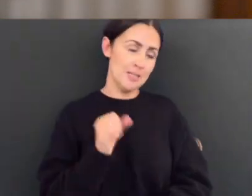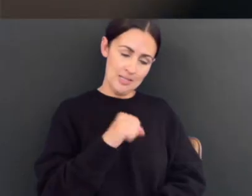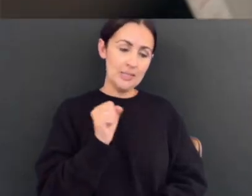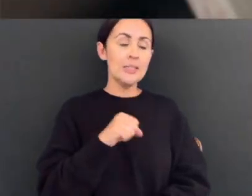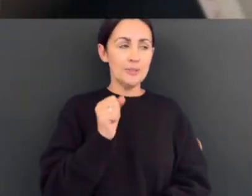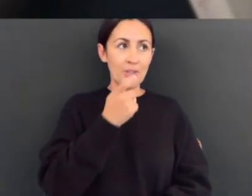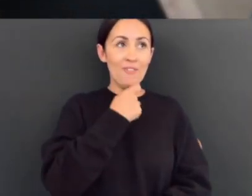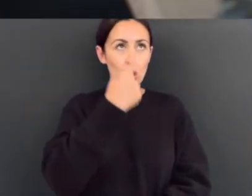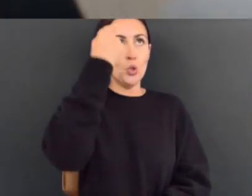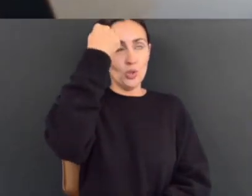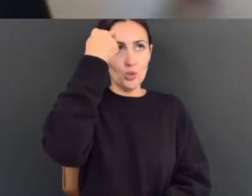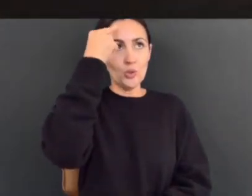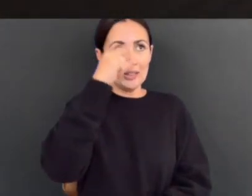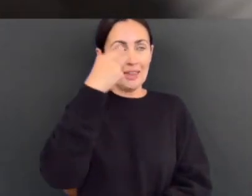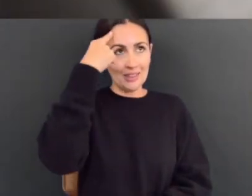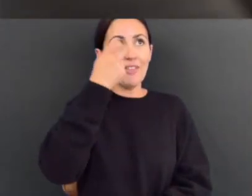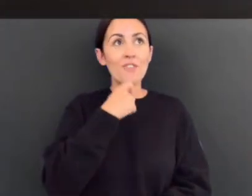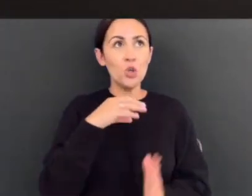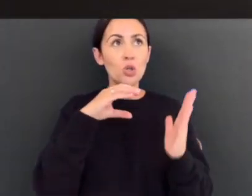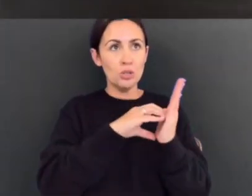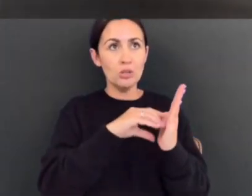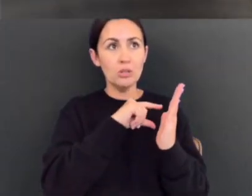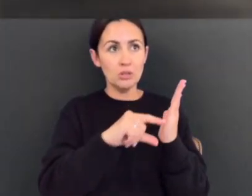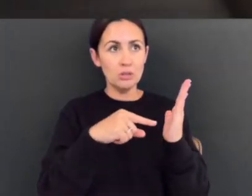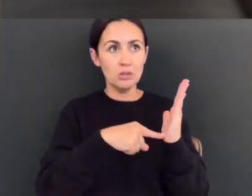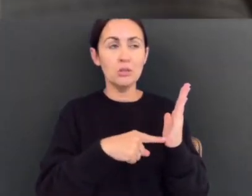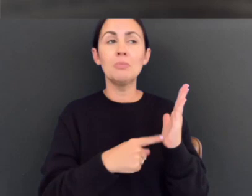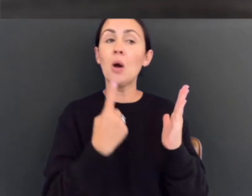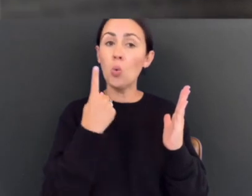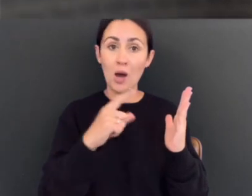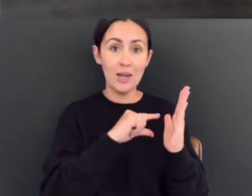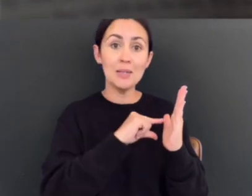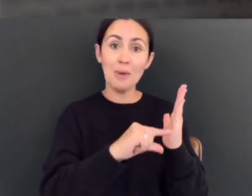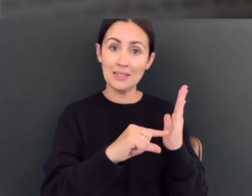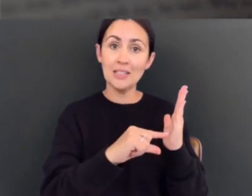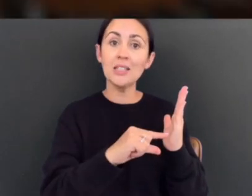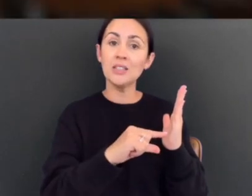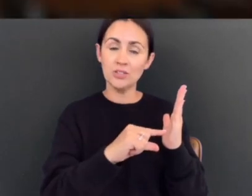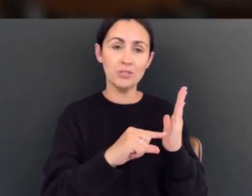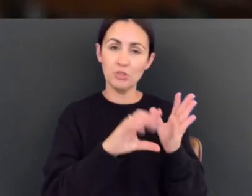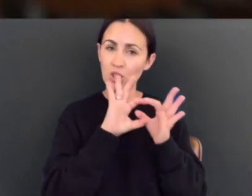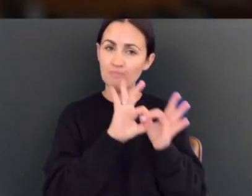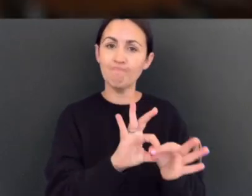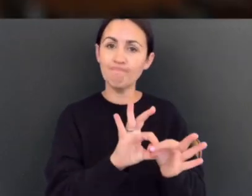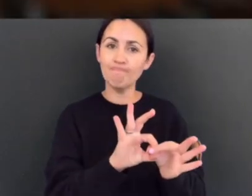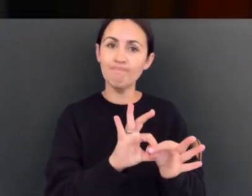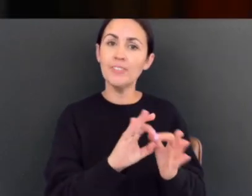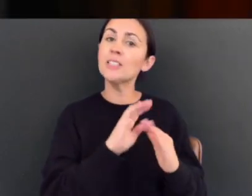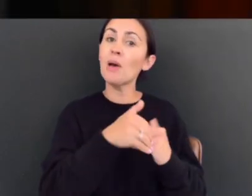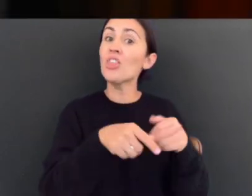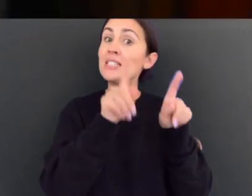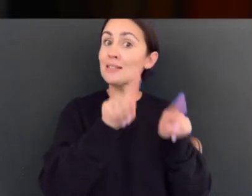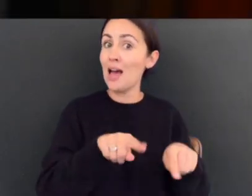to mind. We're sitting in a car, gridlocked in Phnom Penh. This passage takes us to the heart of the